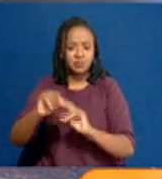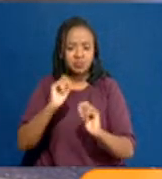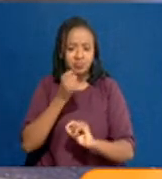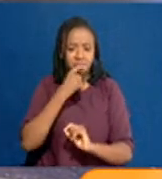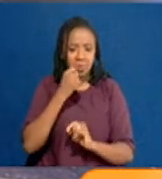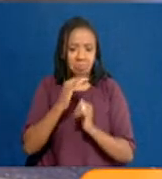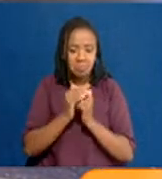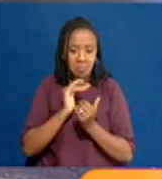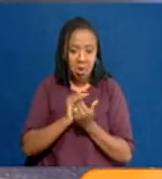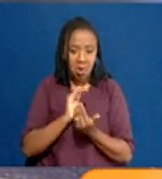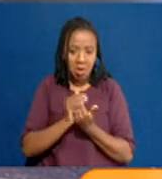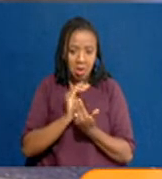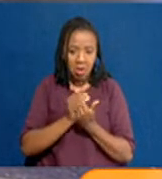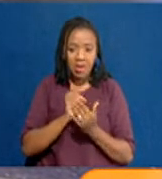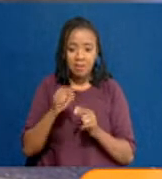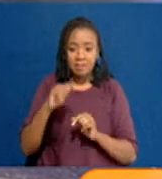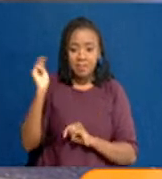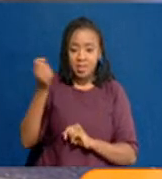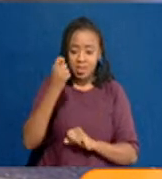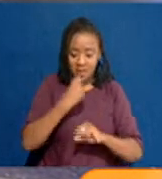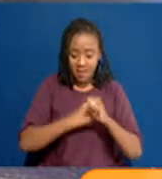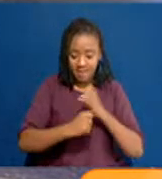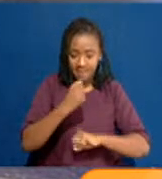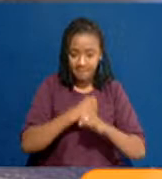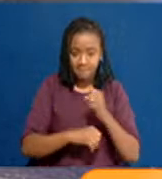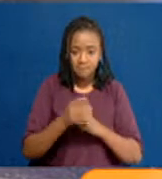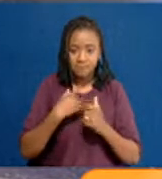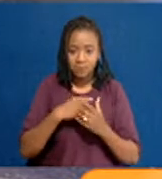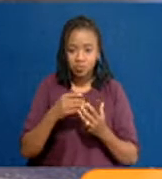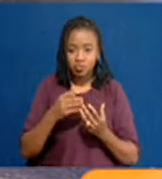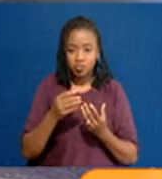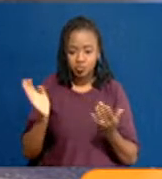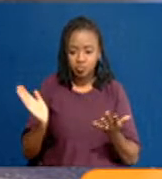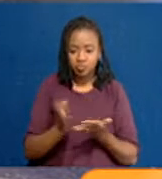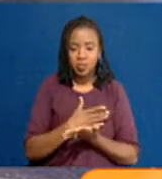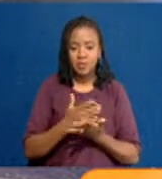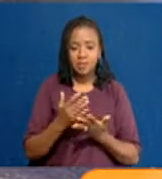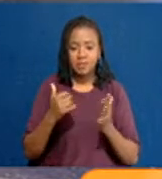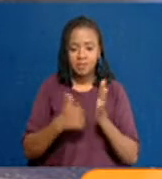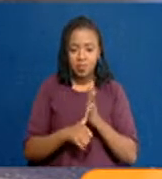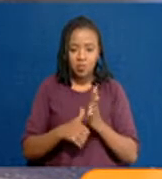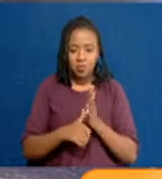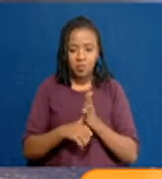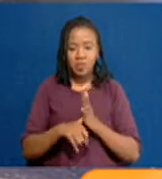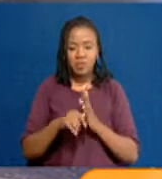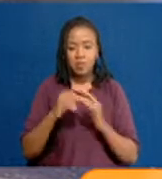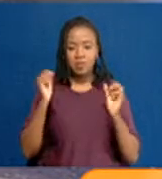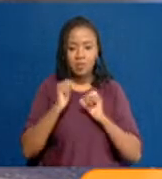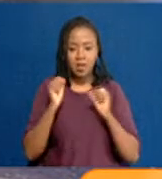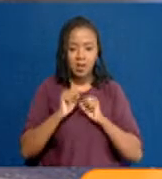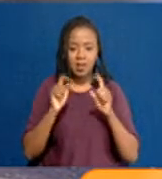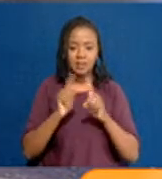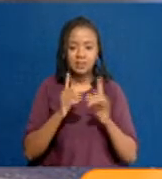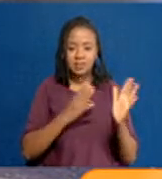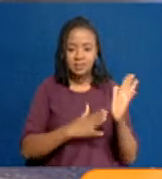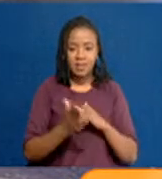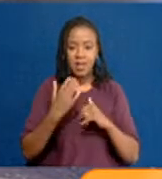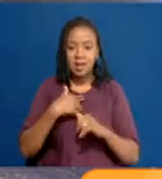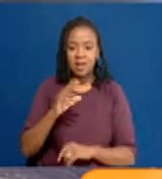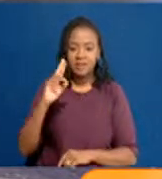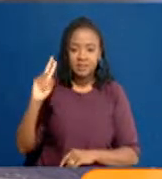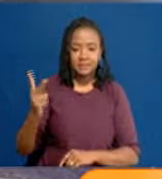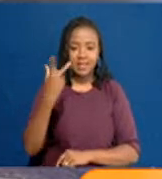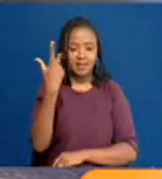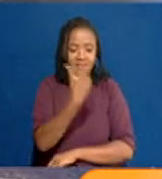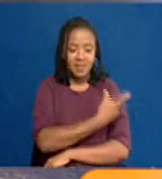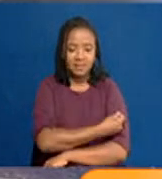its efforts in the fight against malaria by investing in preventive measures, including the planned rollout of a second vaccine against